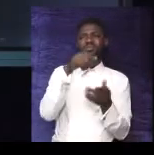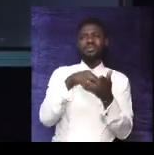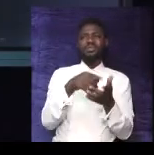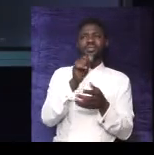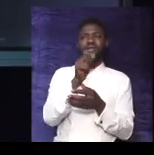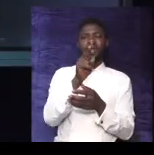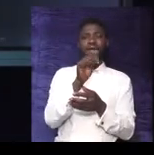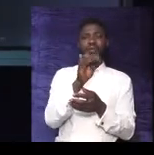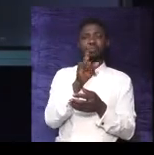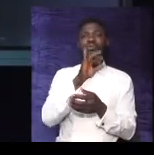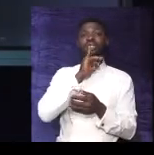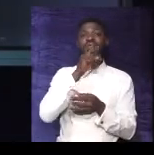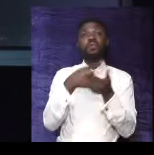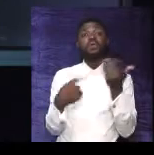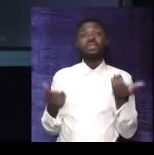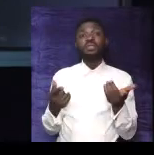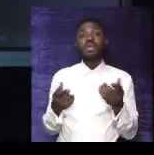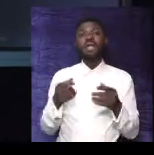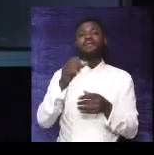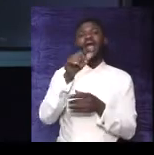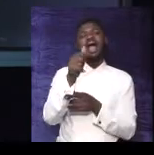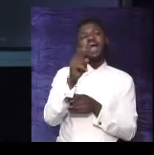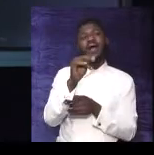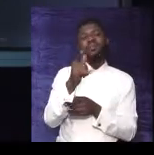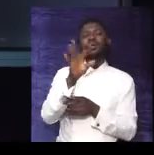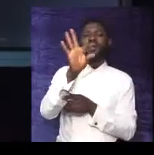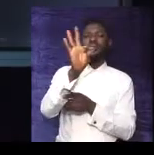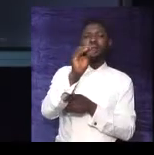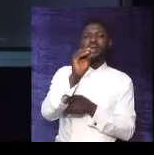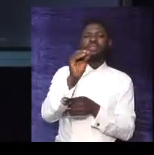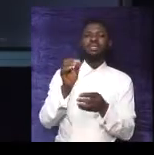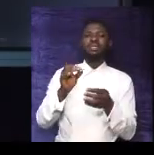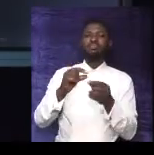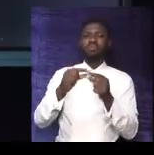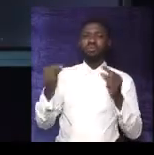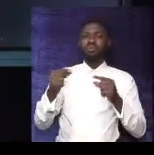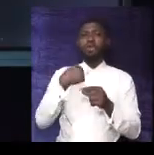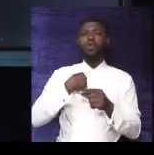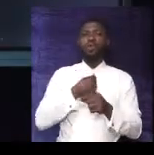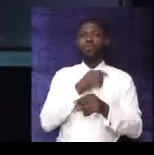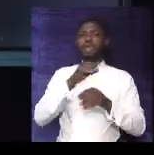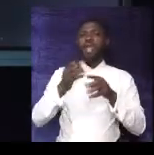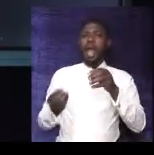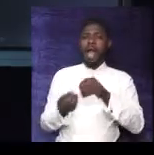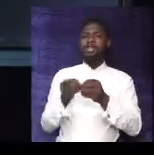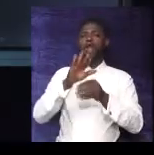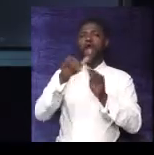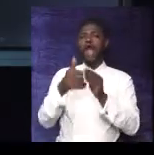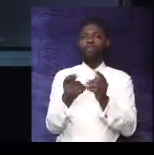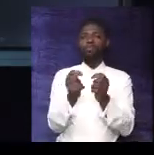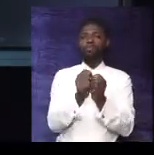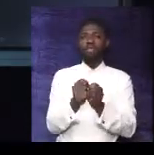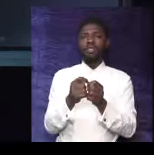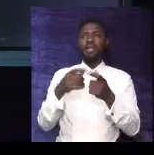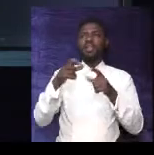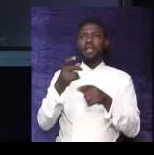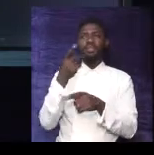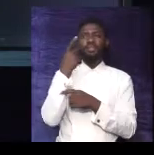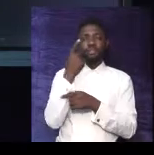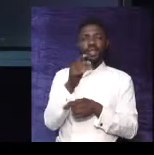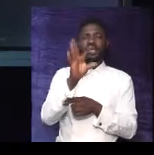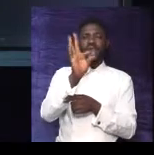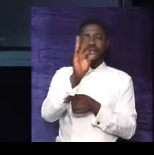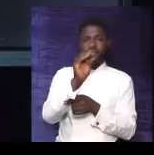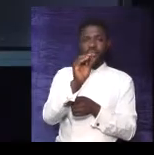one? This angle, of course, you know, is what? Is 90 degrees. So we had all these three angles together because there are three angles on the line.